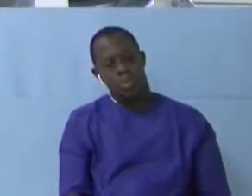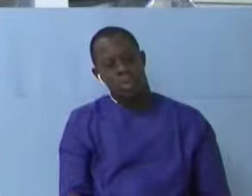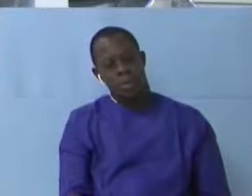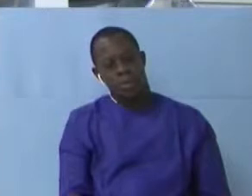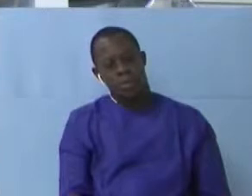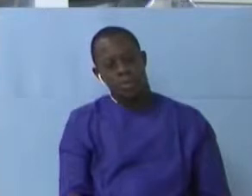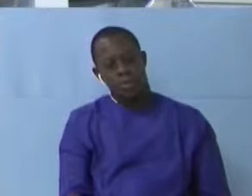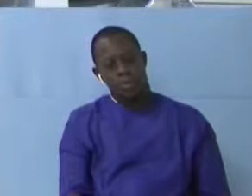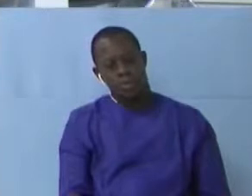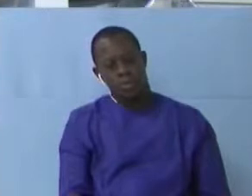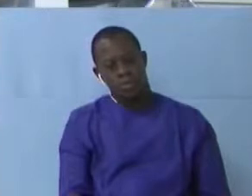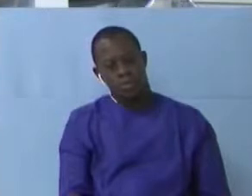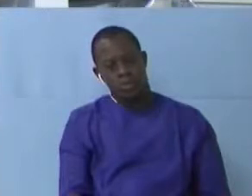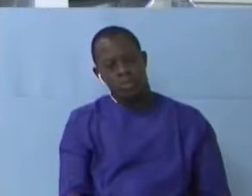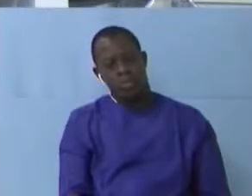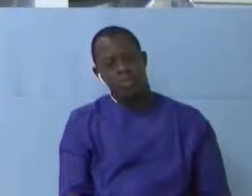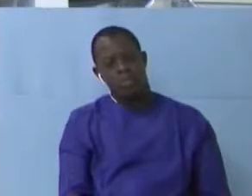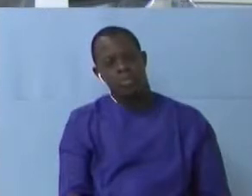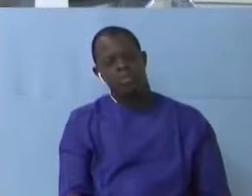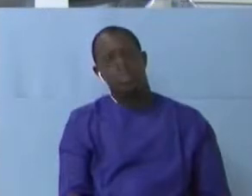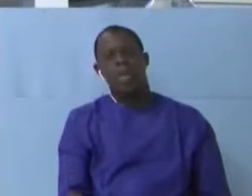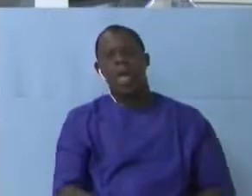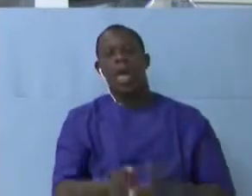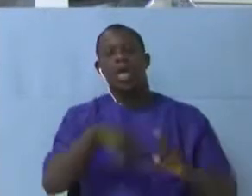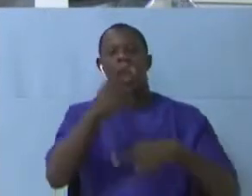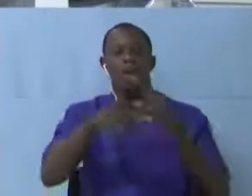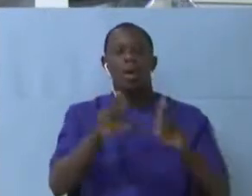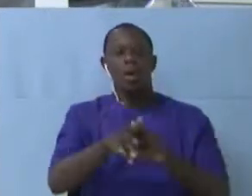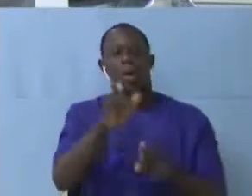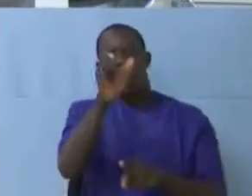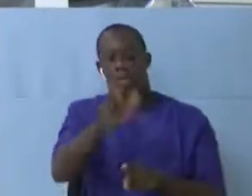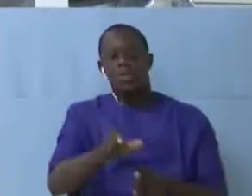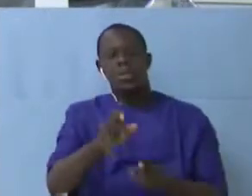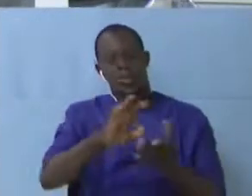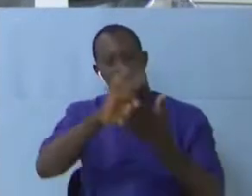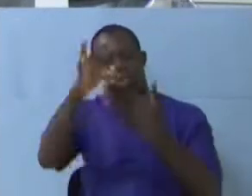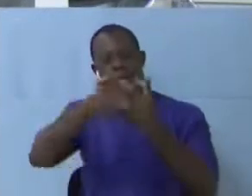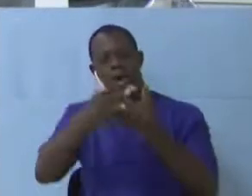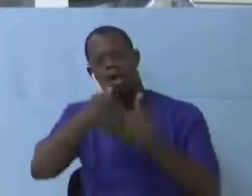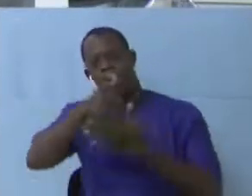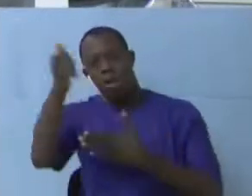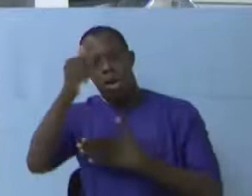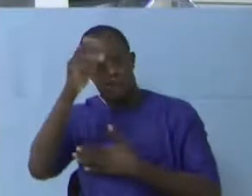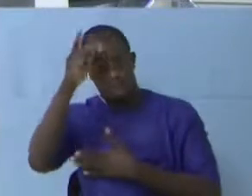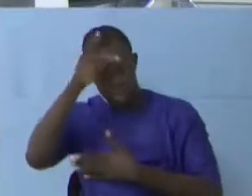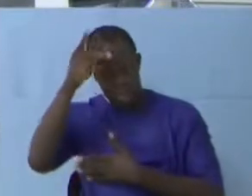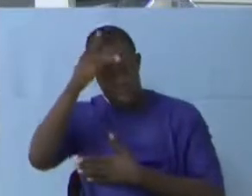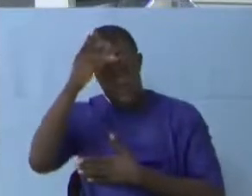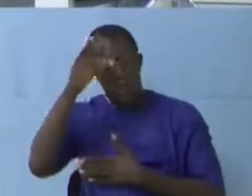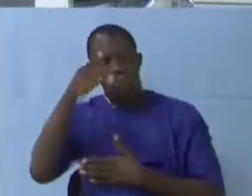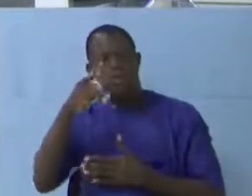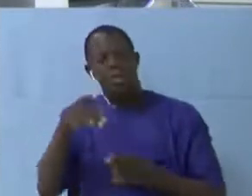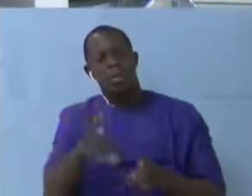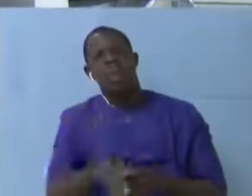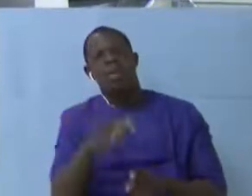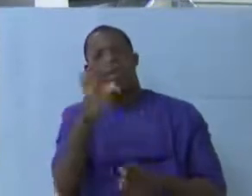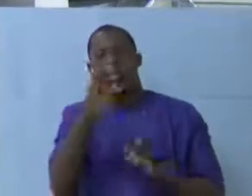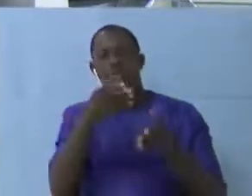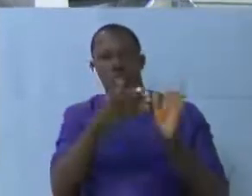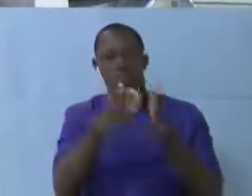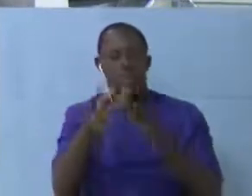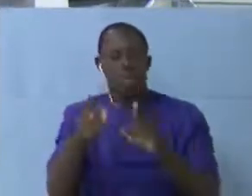wala xaccoo siis bi. And cross-carpeting. And cross-carpeting. Ak tamit jóge ko ci bii parti dem ci beneen parti. Even the way